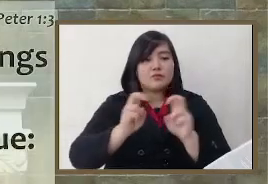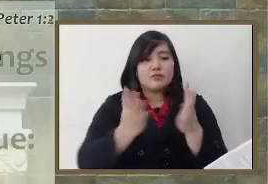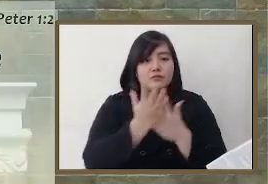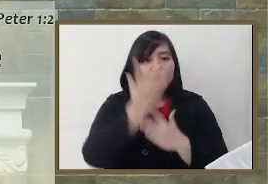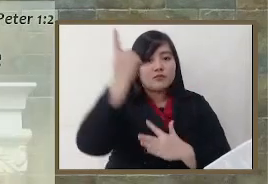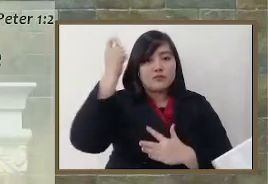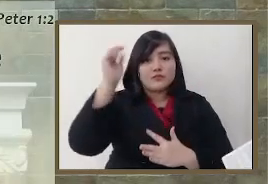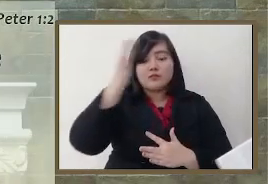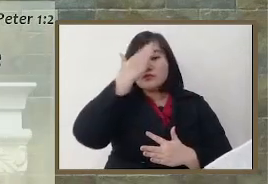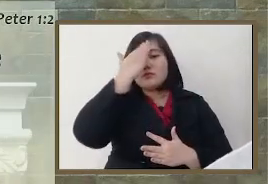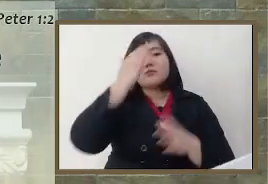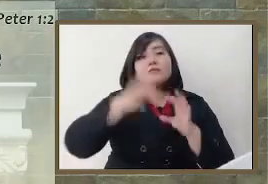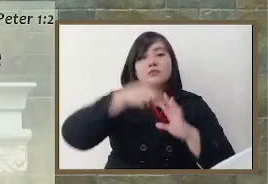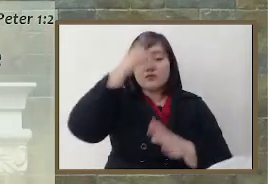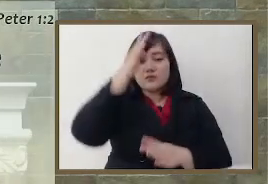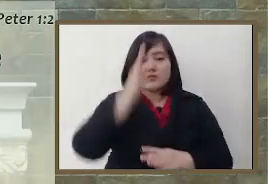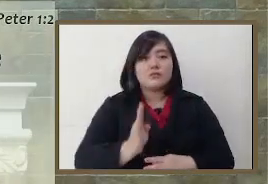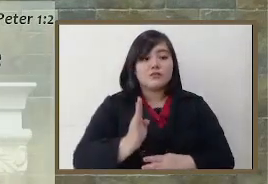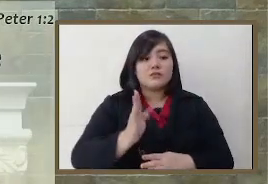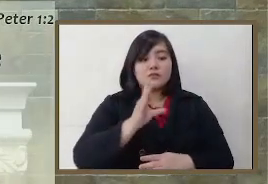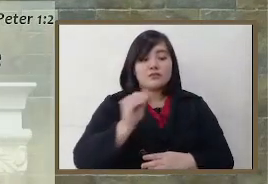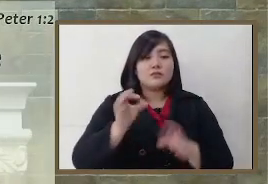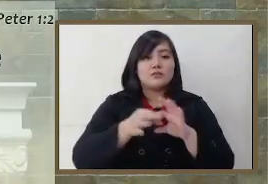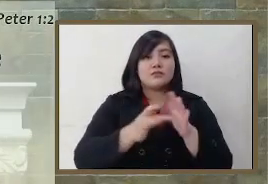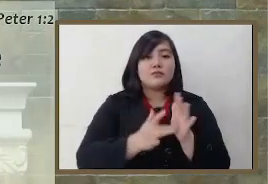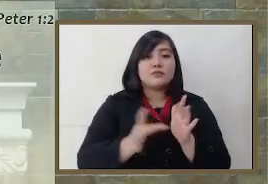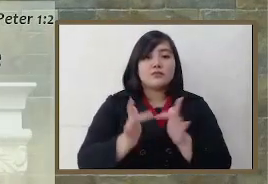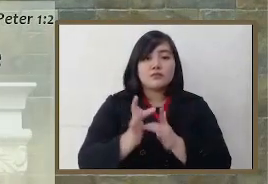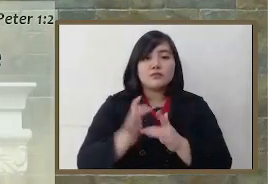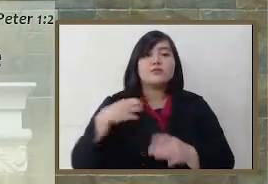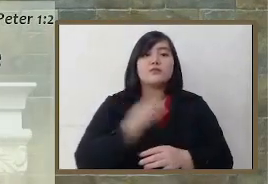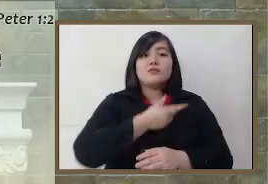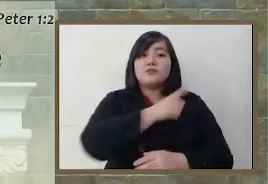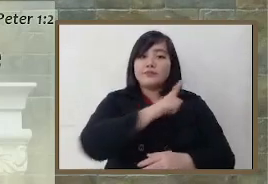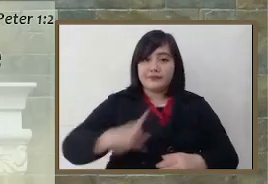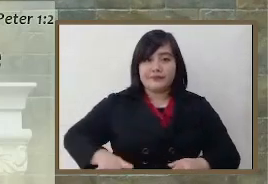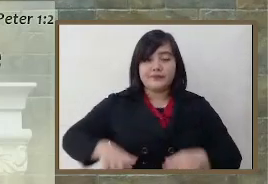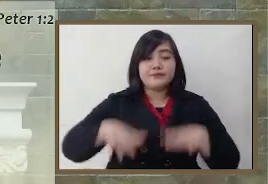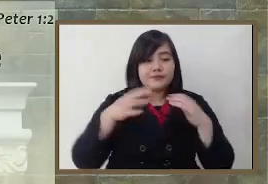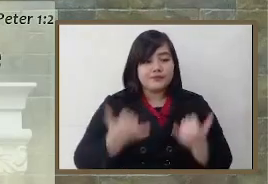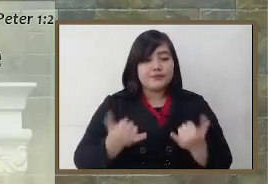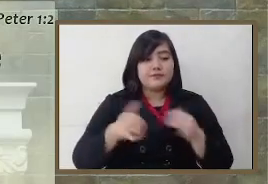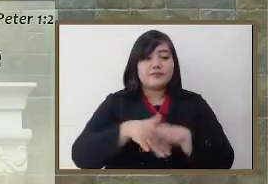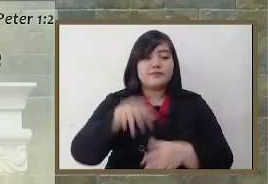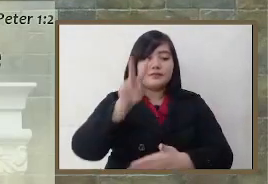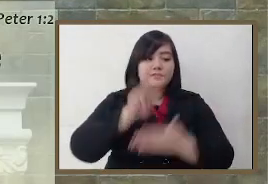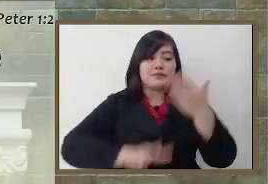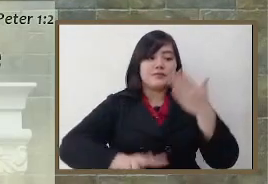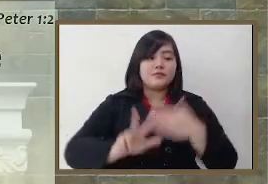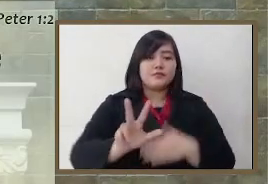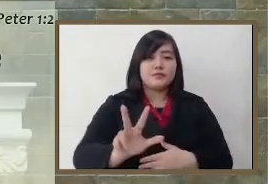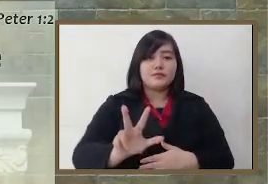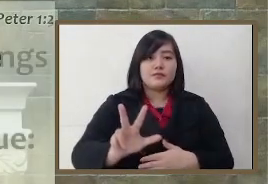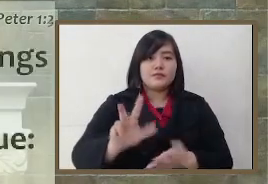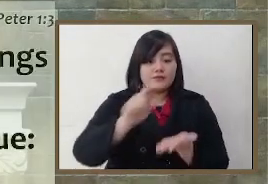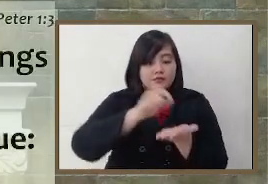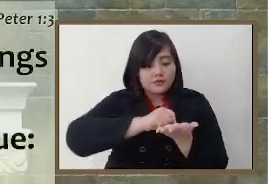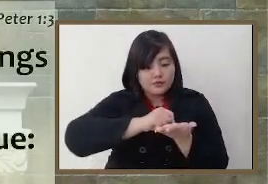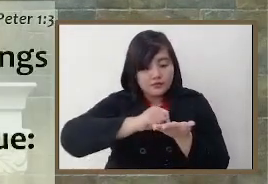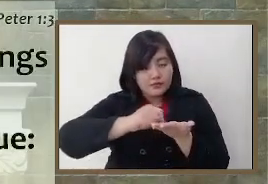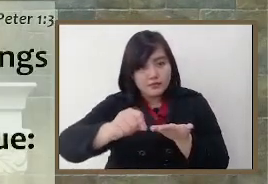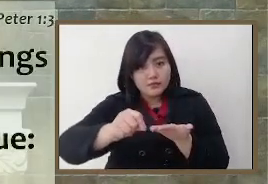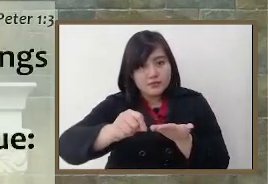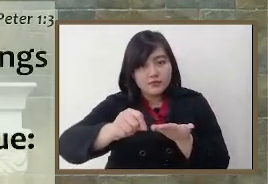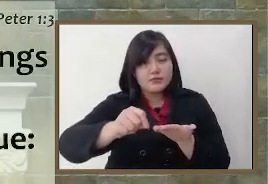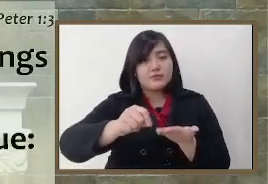God and of Jesus our Lord. Now, so verse number 3, na another one, nandiyan naman po